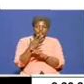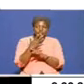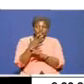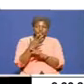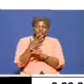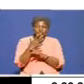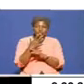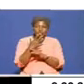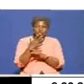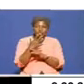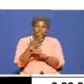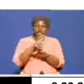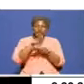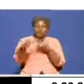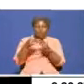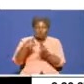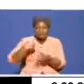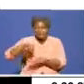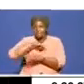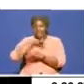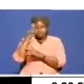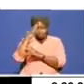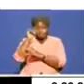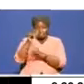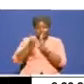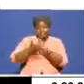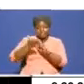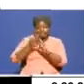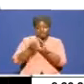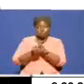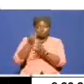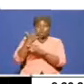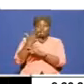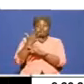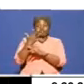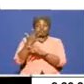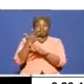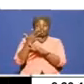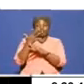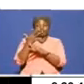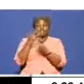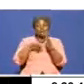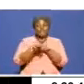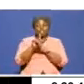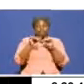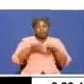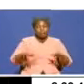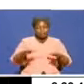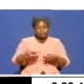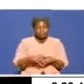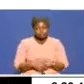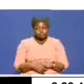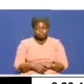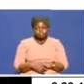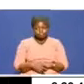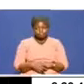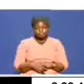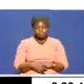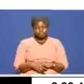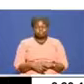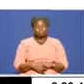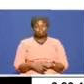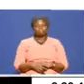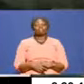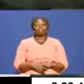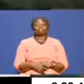As we all know, it is the fastest growing population, and the market presents important opportunities for the business in an environment of slowing